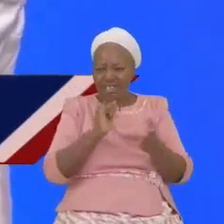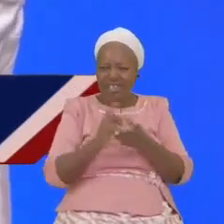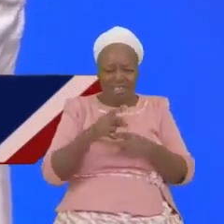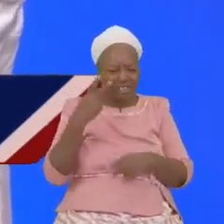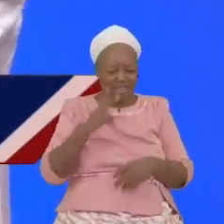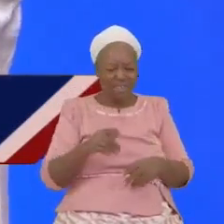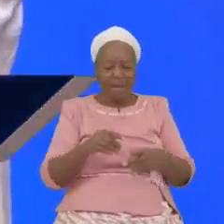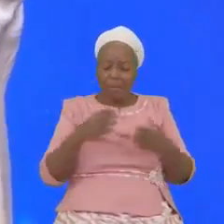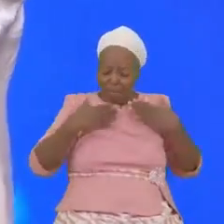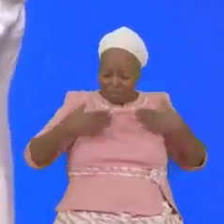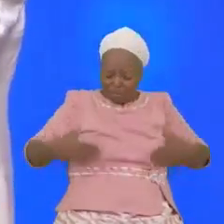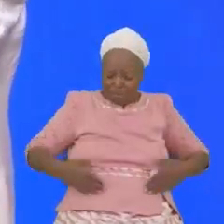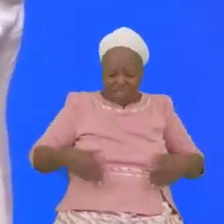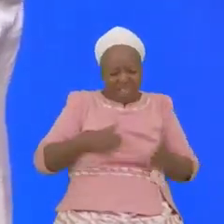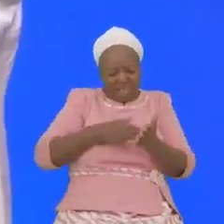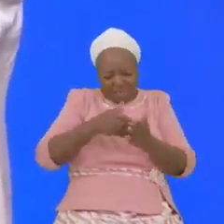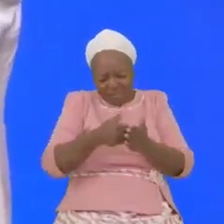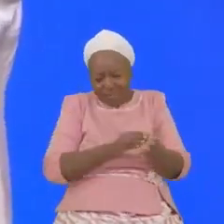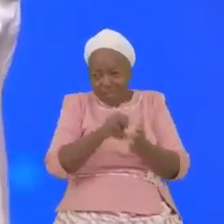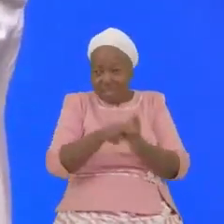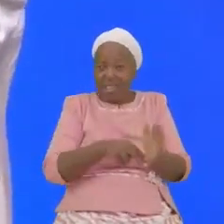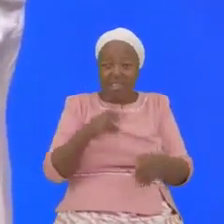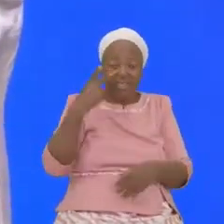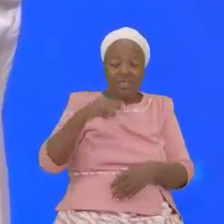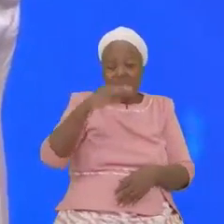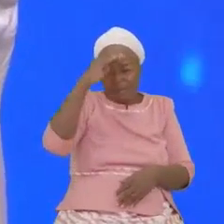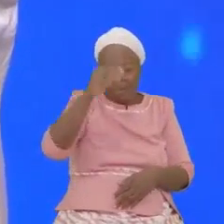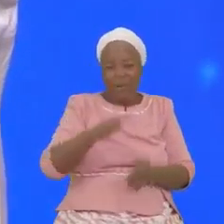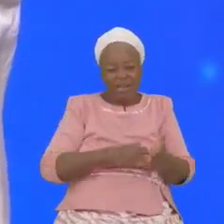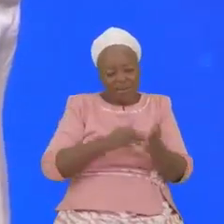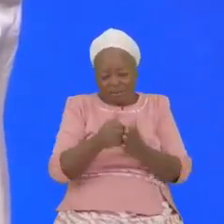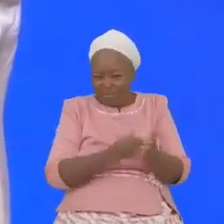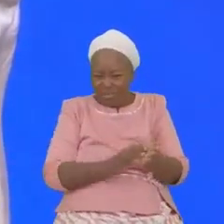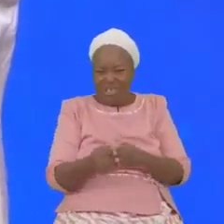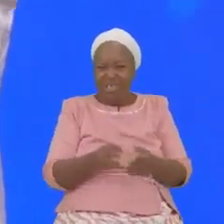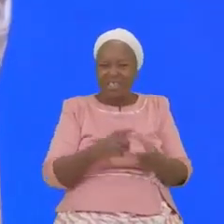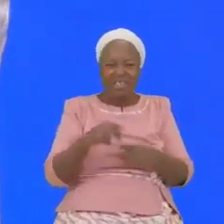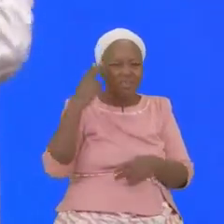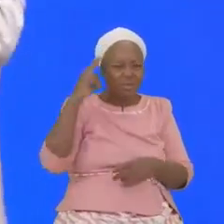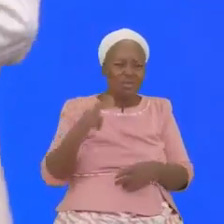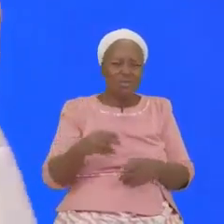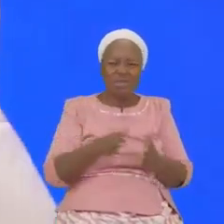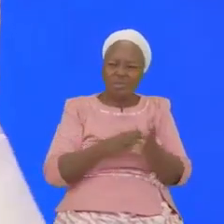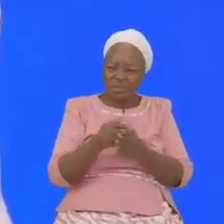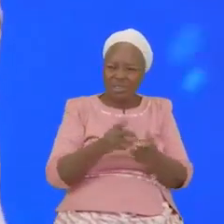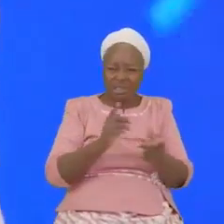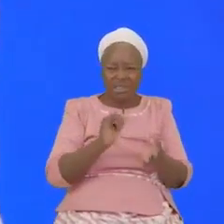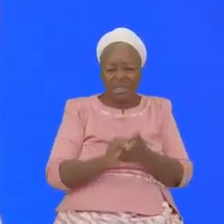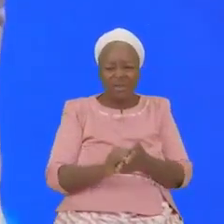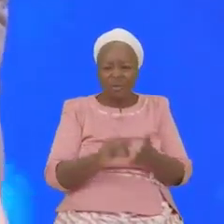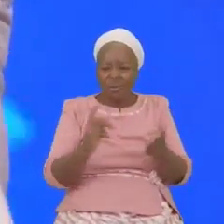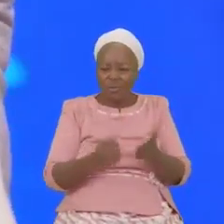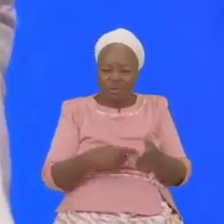evidence, the human evidence, the historic evidence in his life, that once the